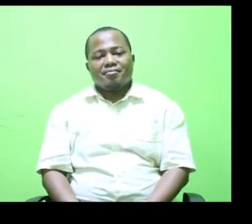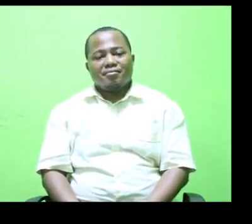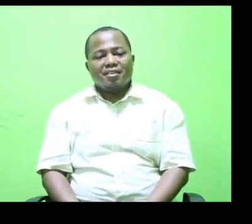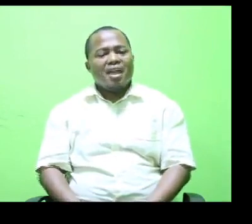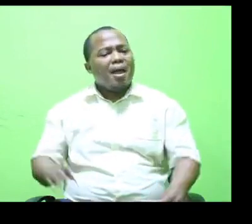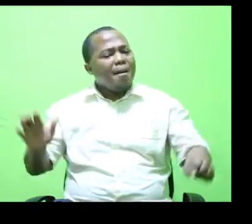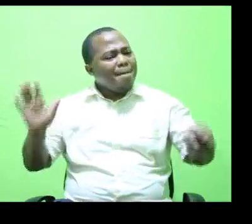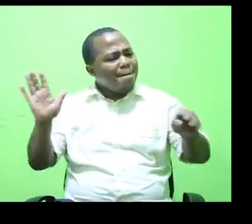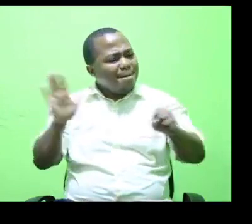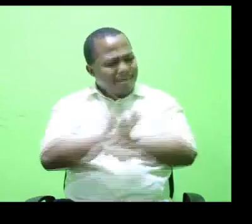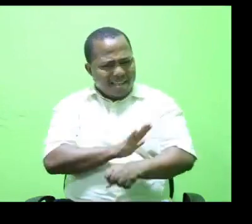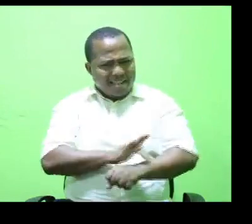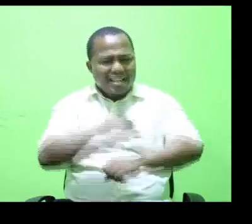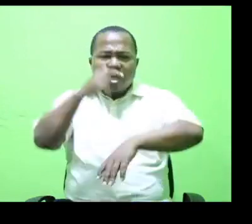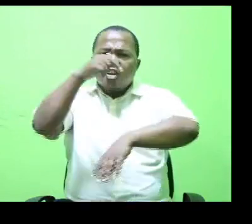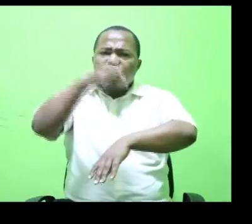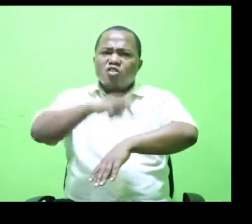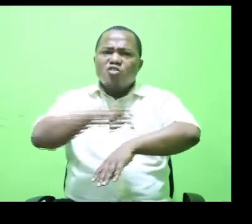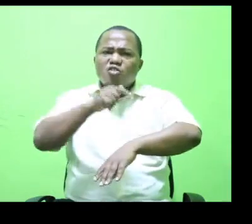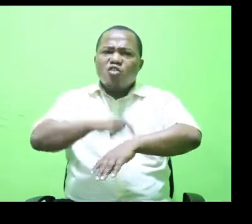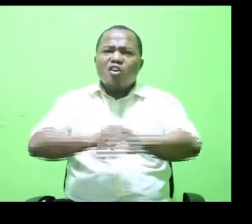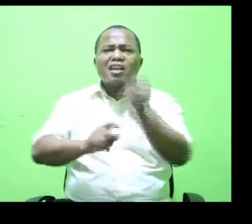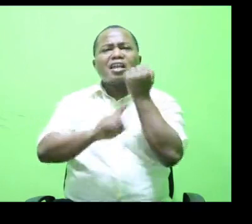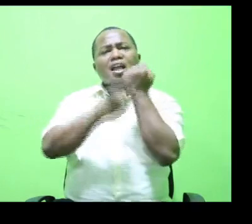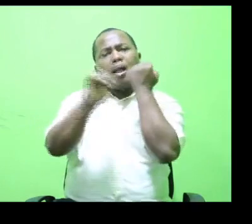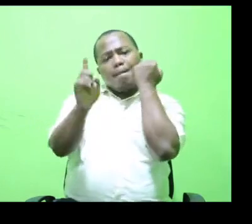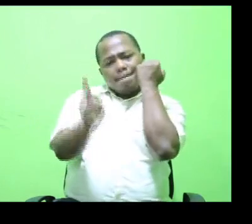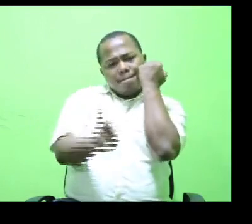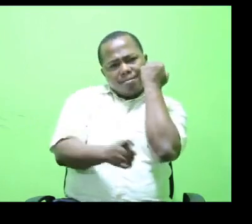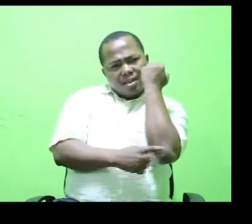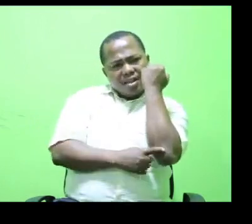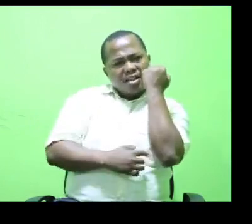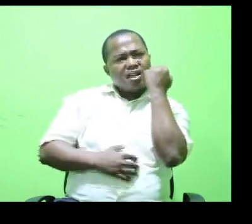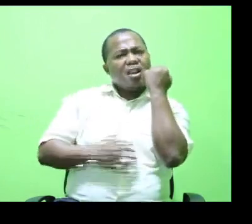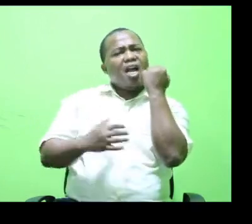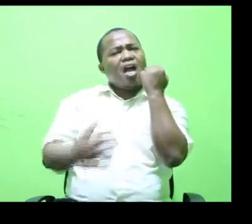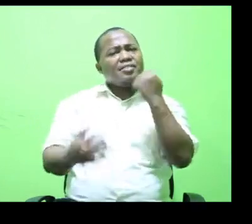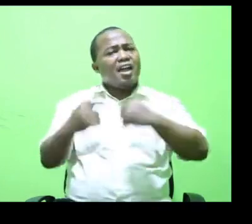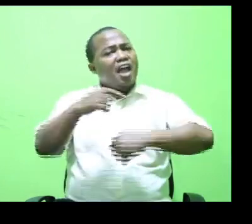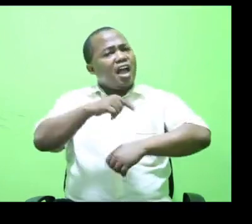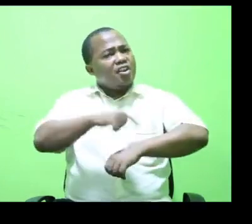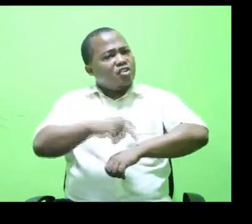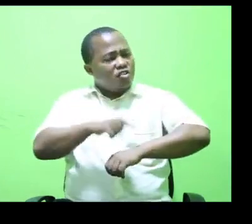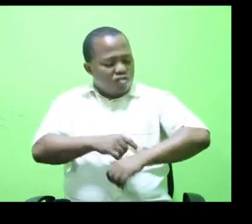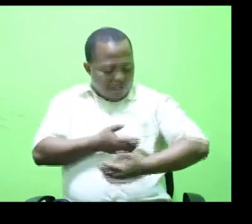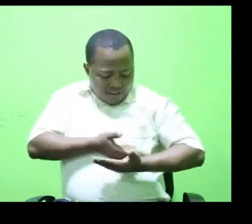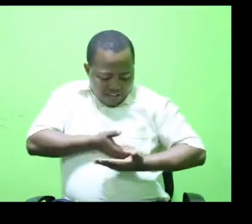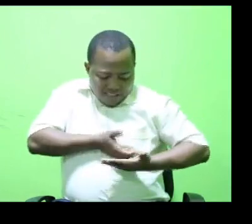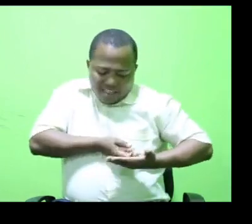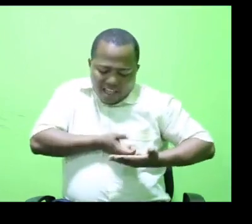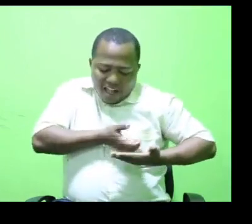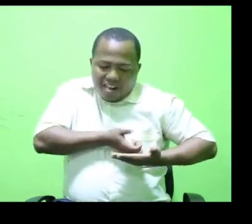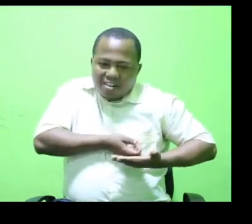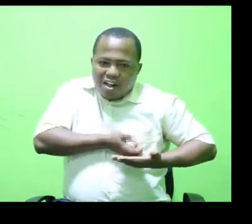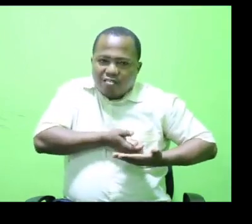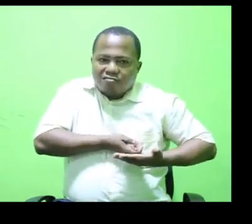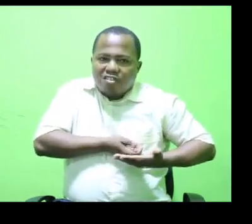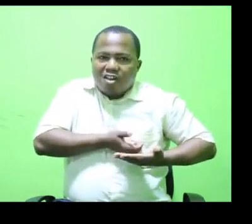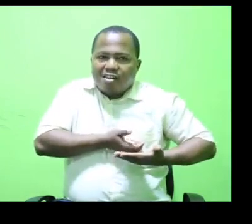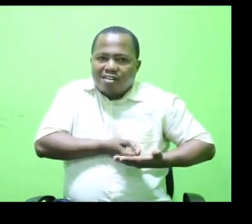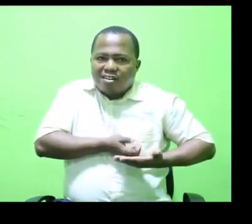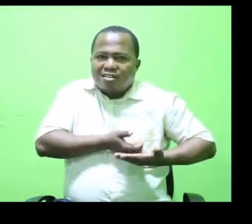Mainly during pregnancies and during breastfeeding.